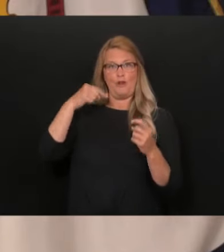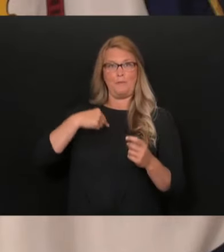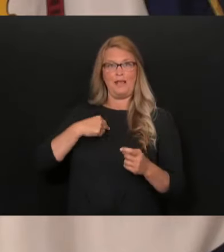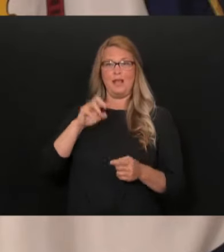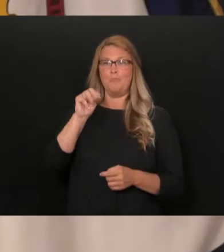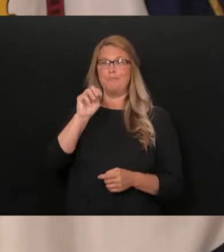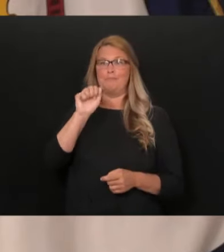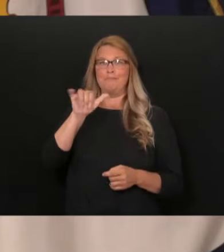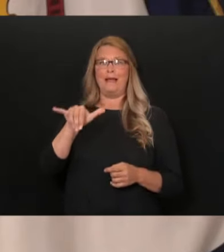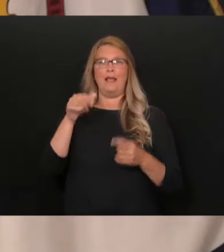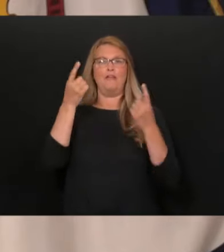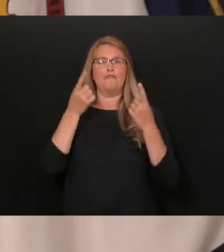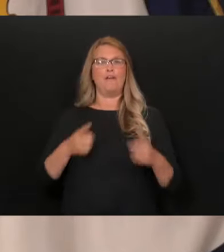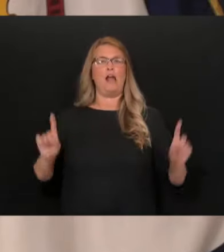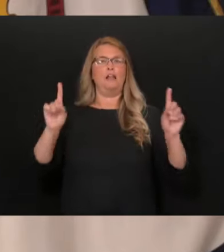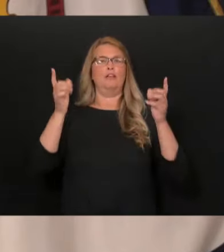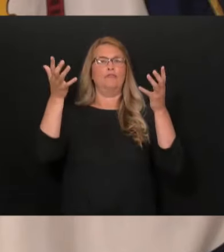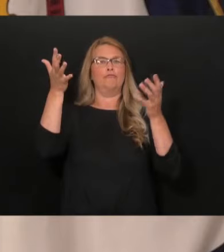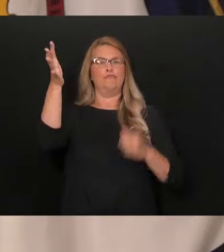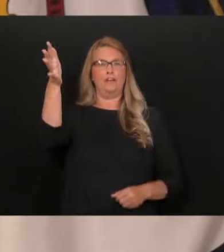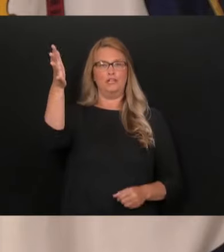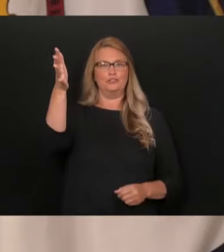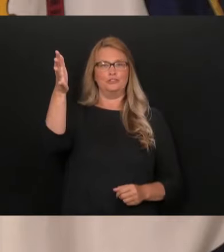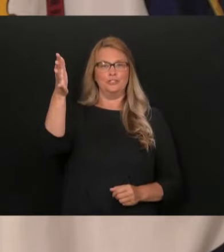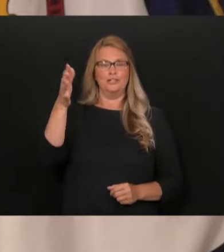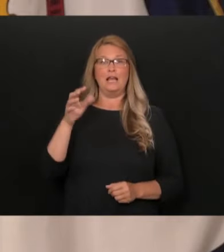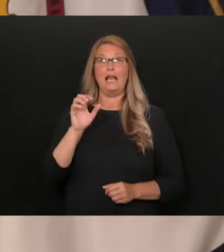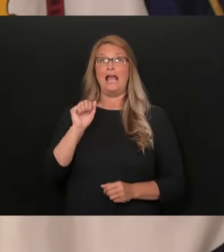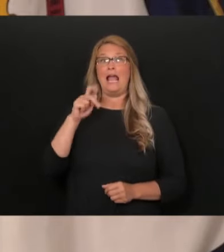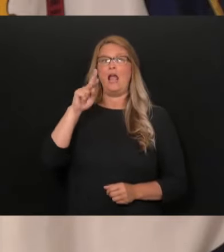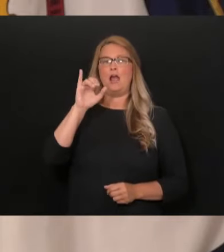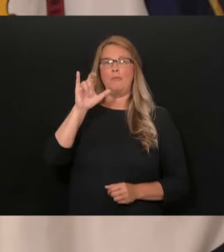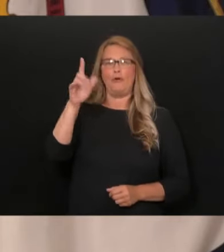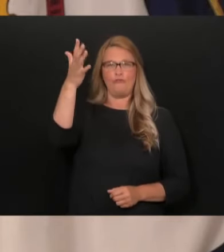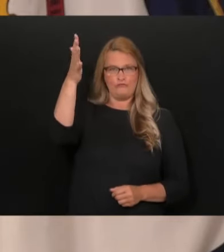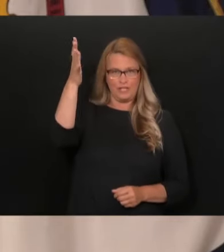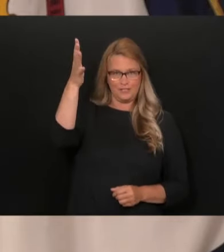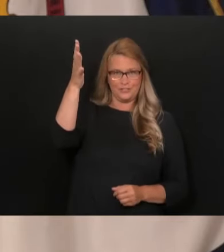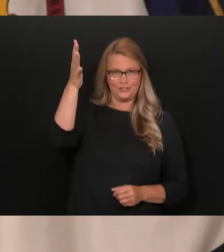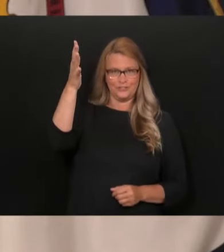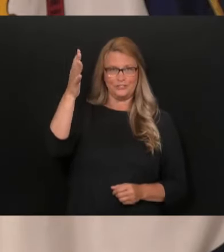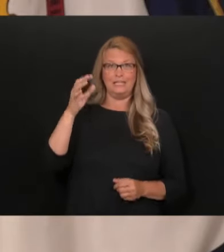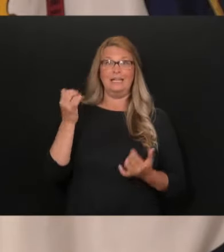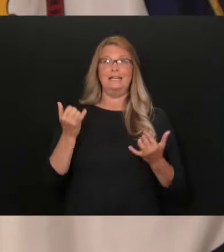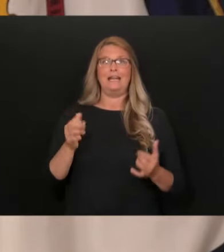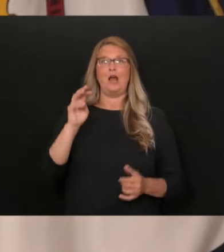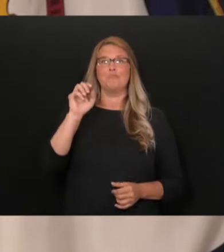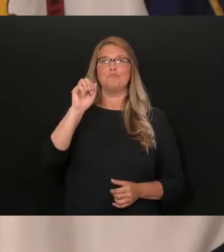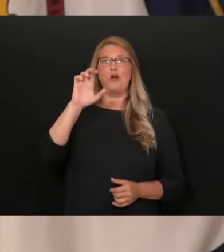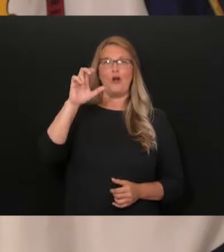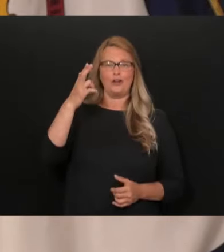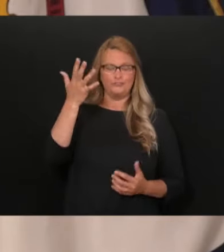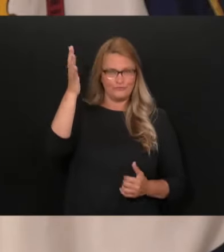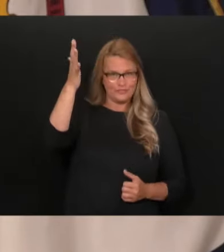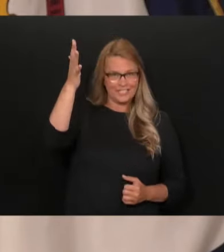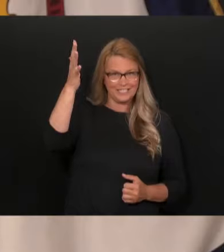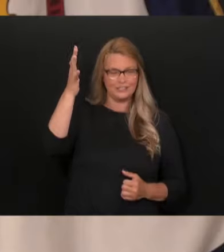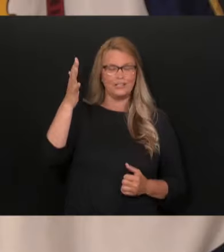finally over. You know, April was finally over, or March was finally over,